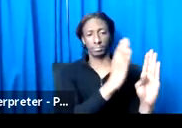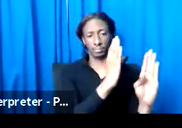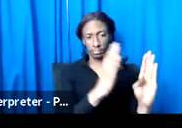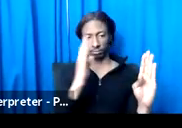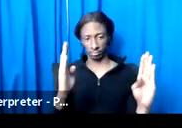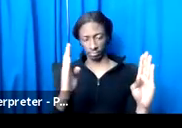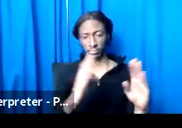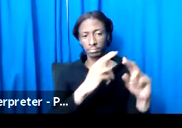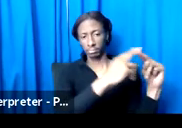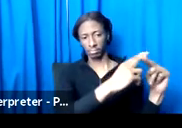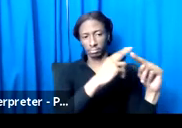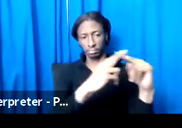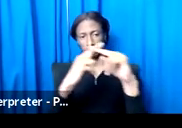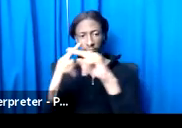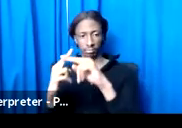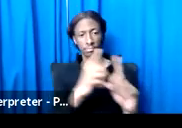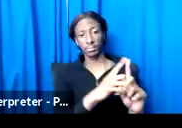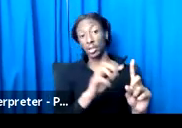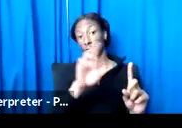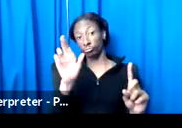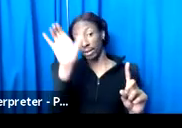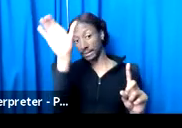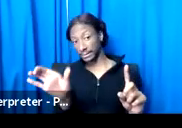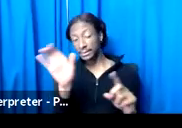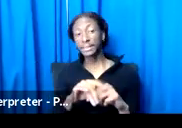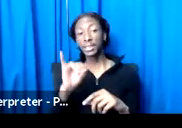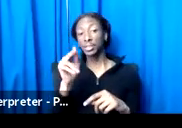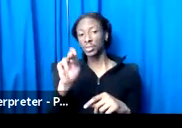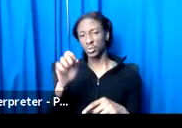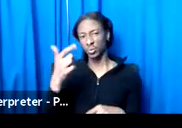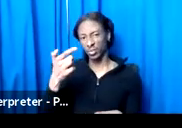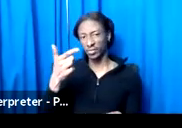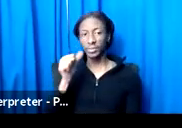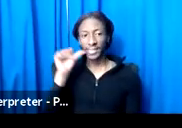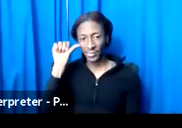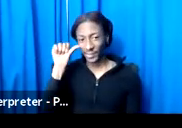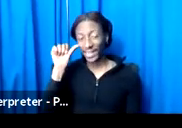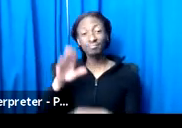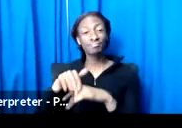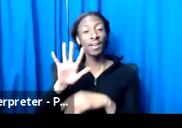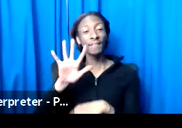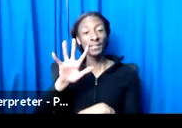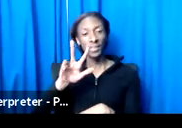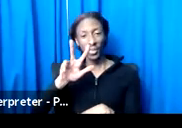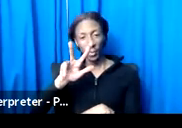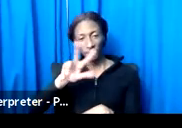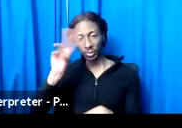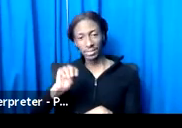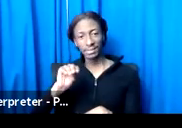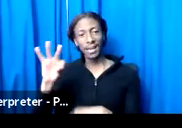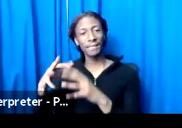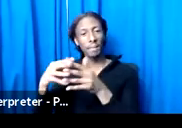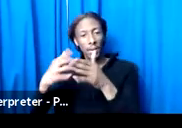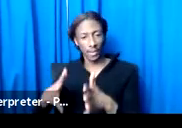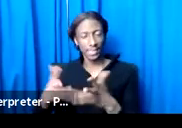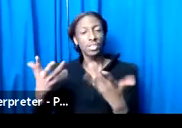And then the text on the right shows, as of June 21st, yesterday, over 53% of Americans have received at